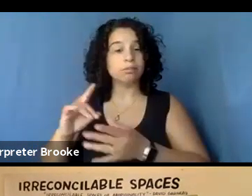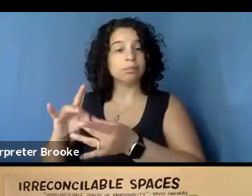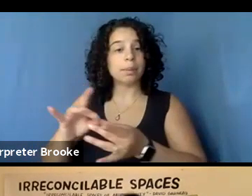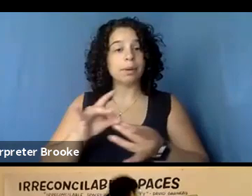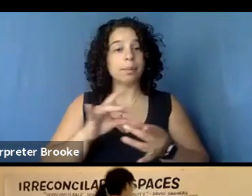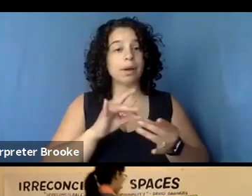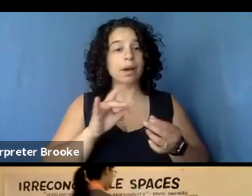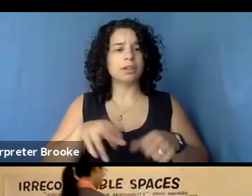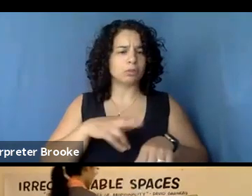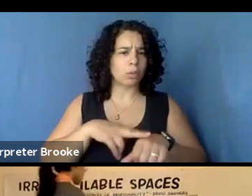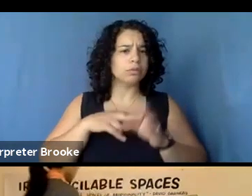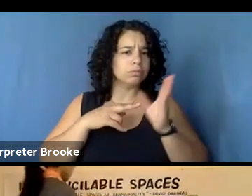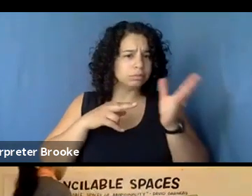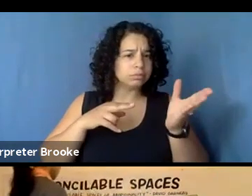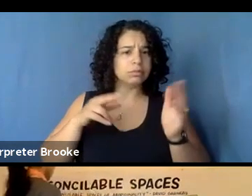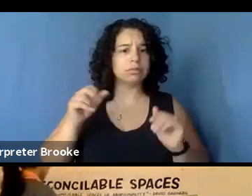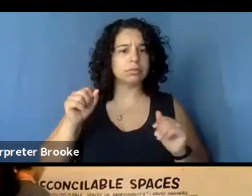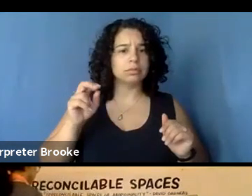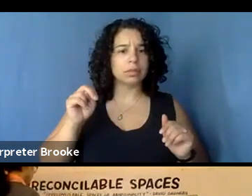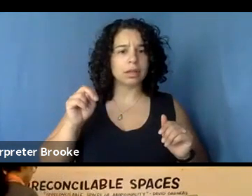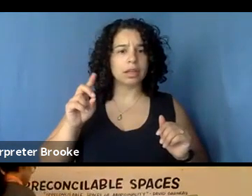Andrea, and then